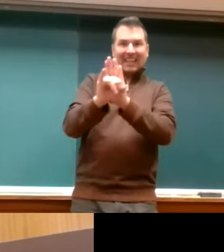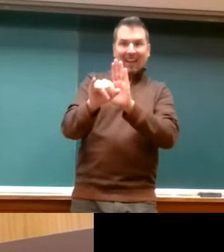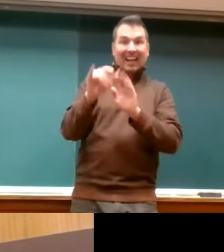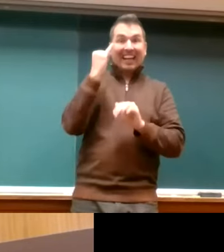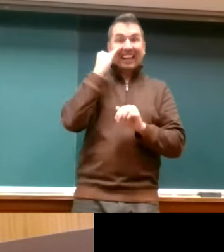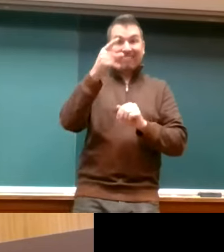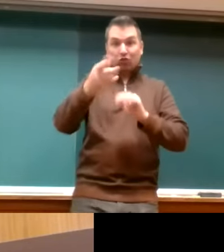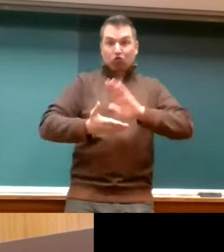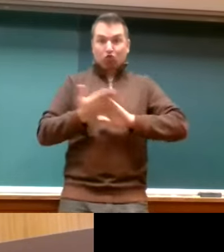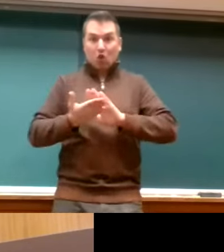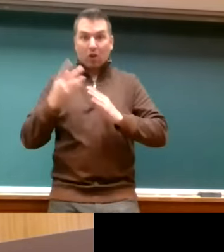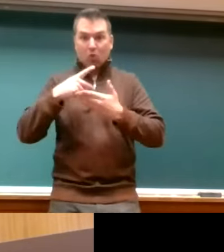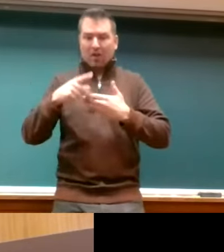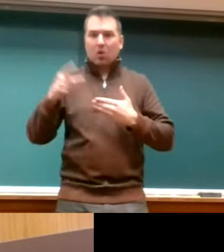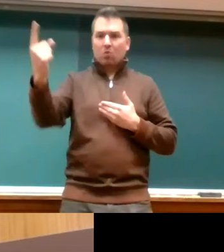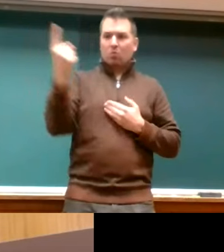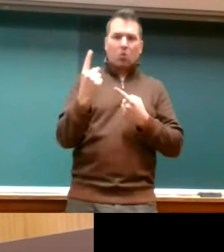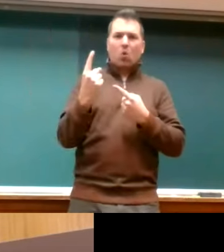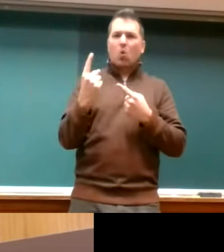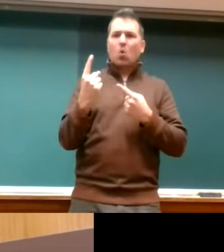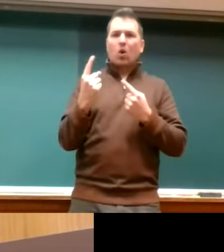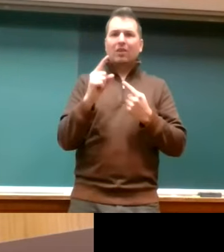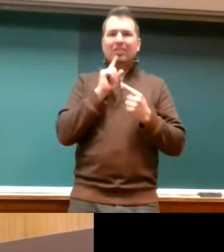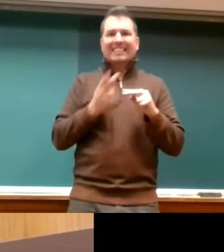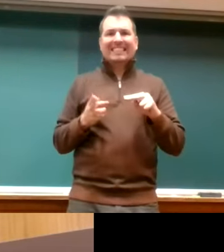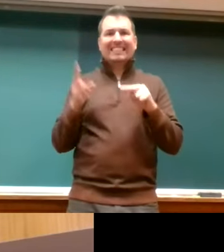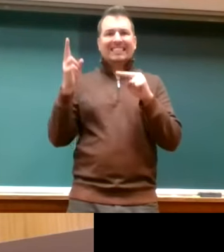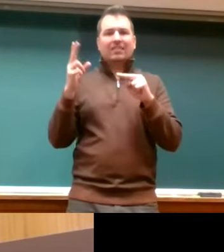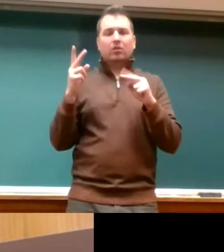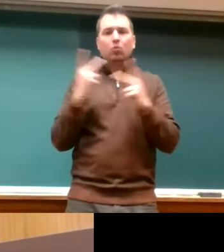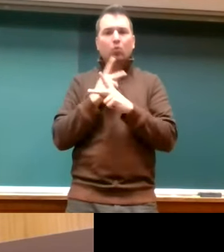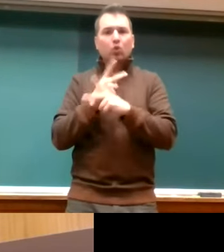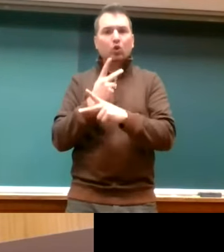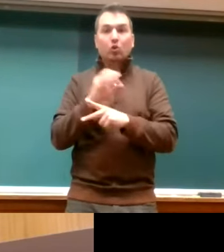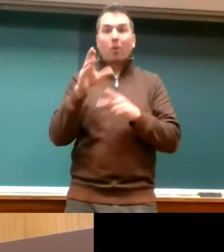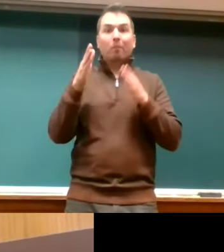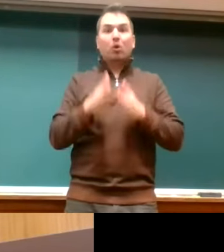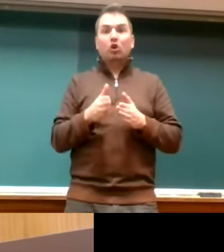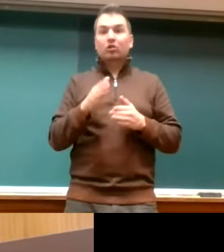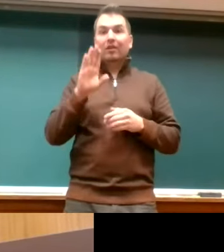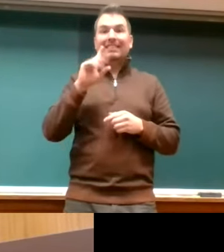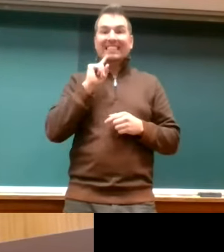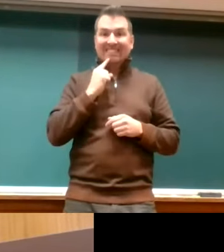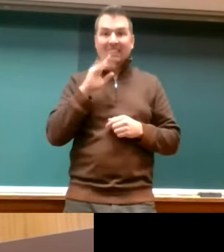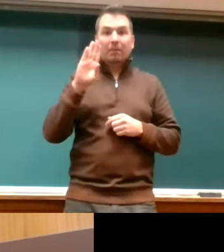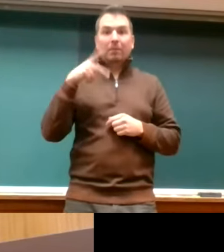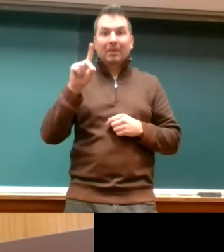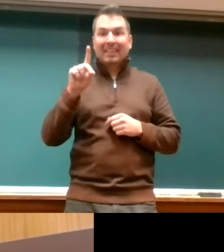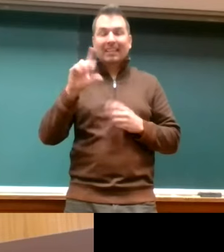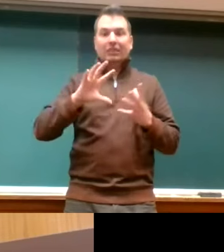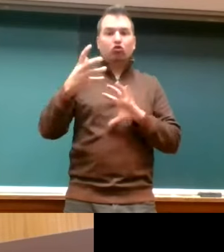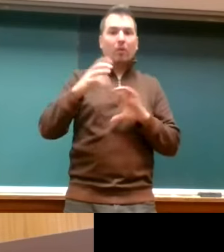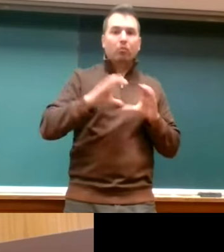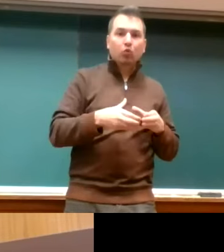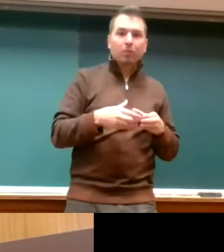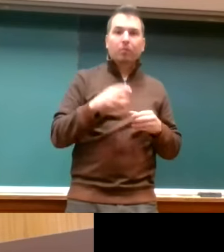and for their care. So if someone comes in and they're increasingly suicidal, or one time we had someone with severe borderline personality disorder was disrupting groups,